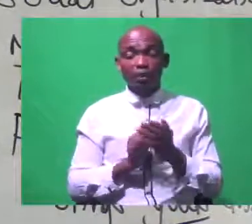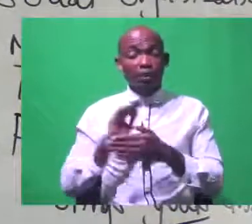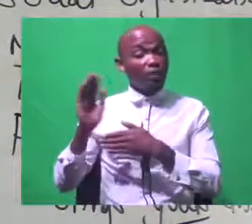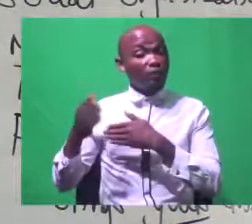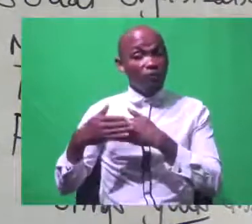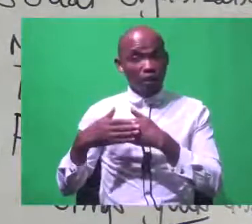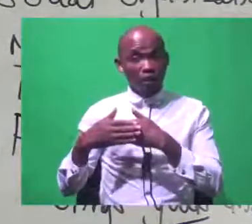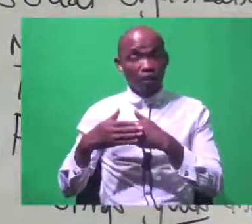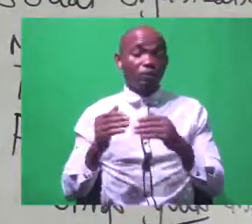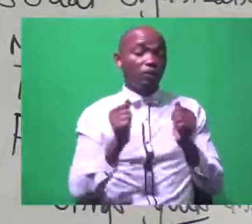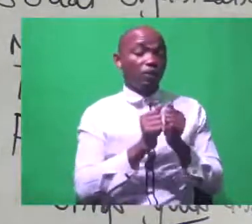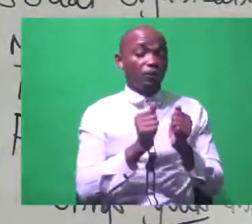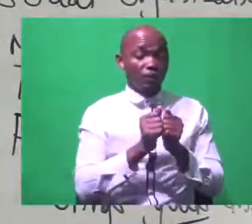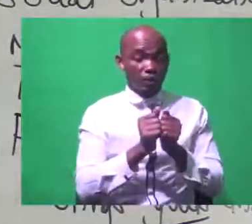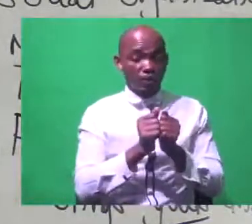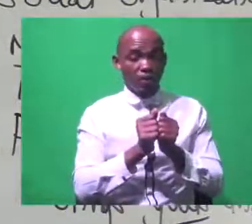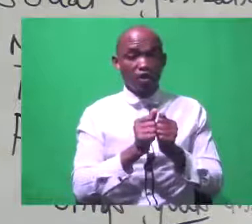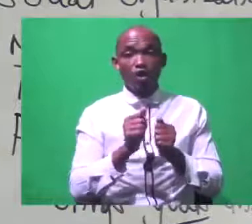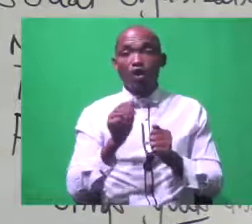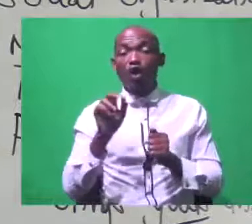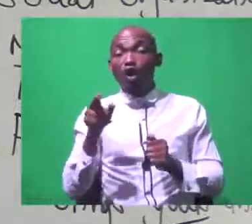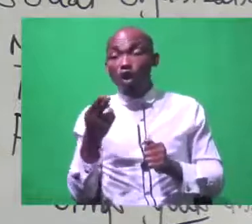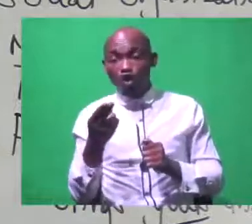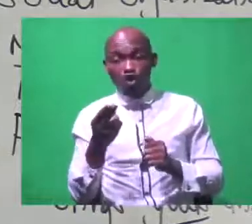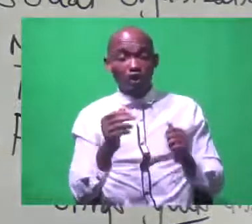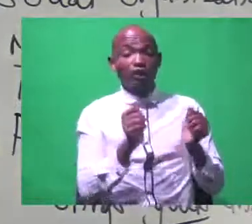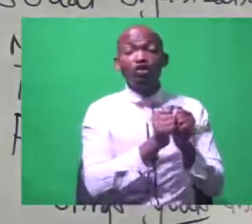production. Used in production.